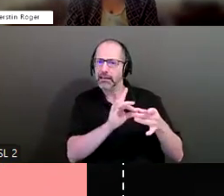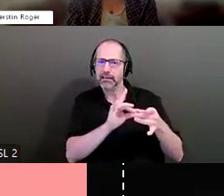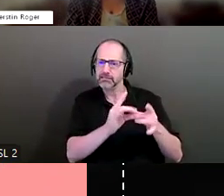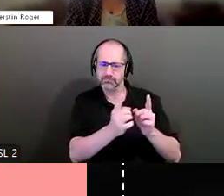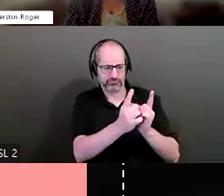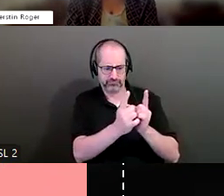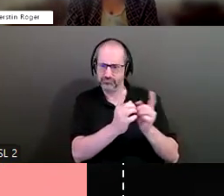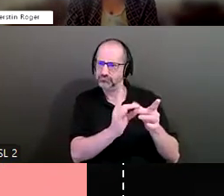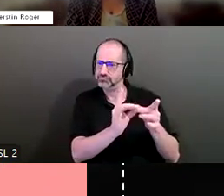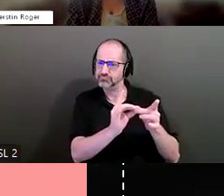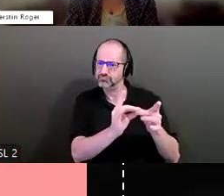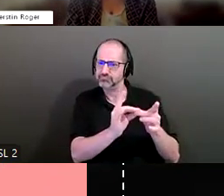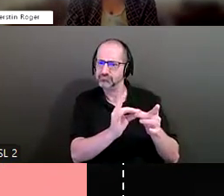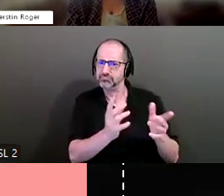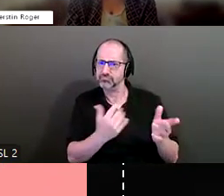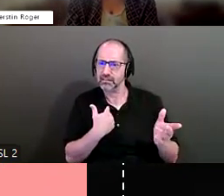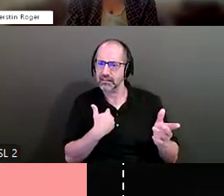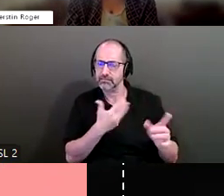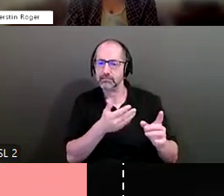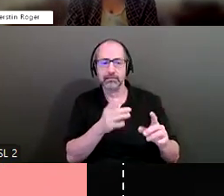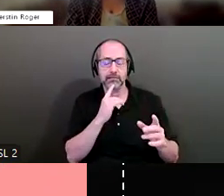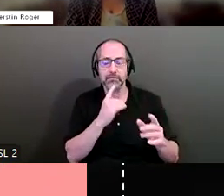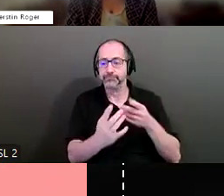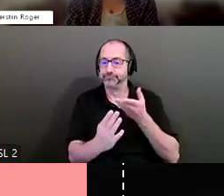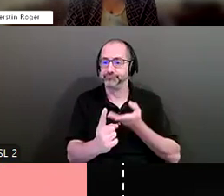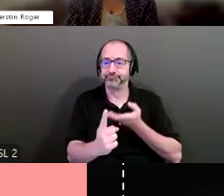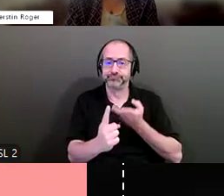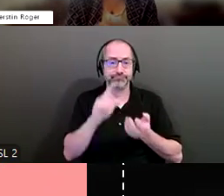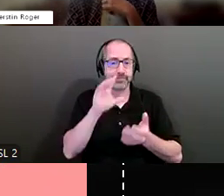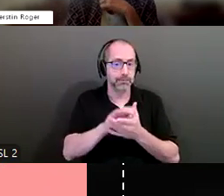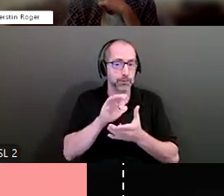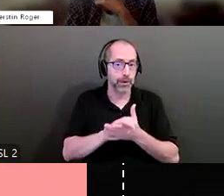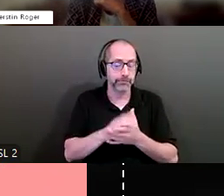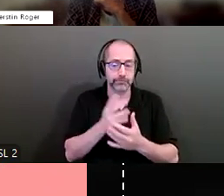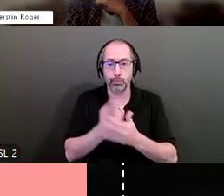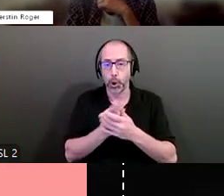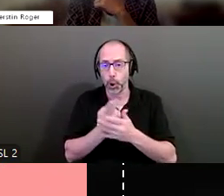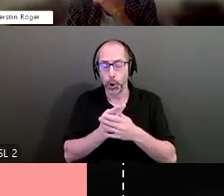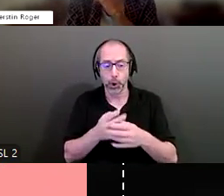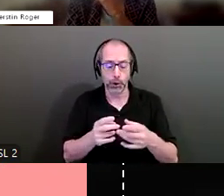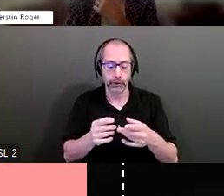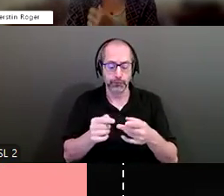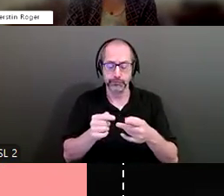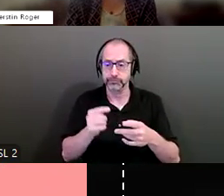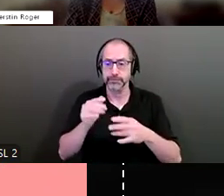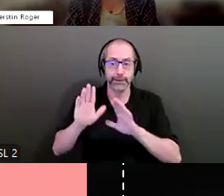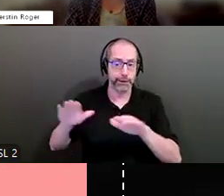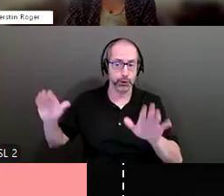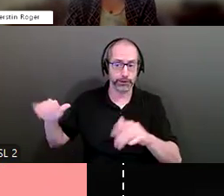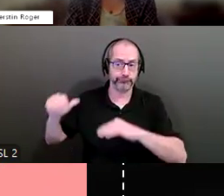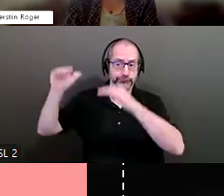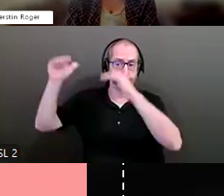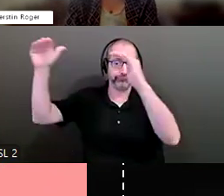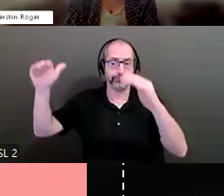So most common perpetrators are spouses or partners, and followed by adult children.